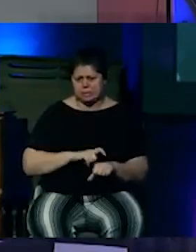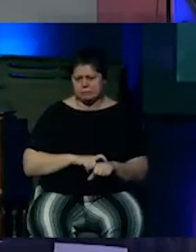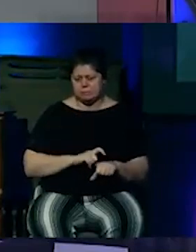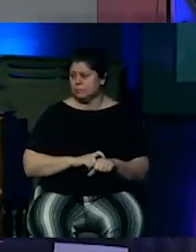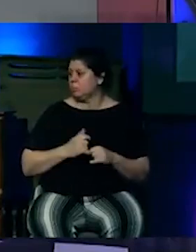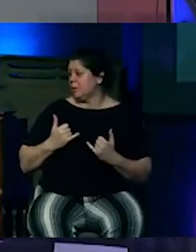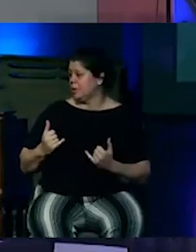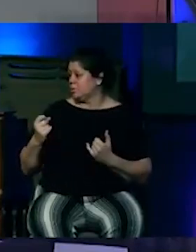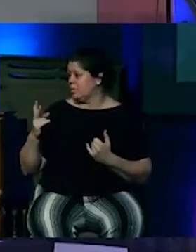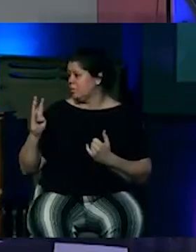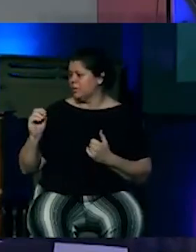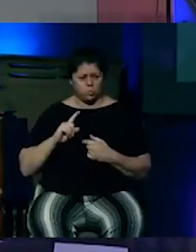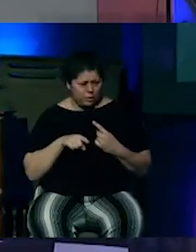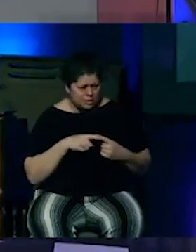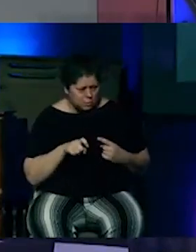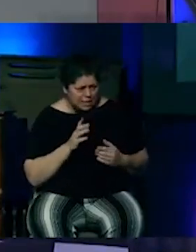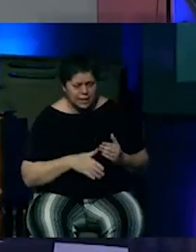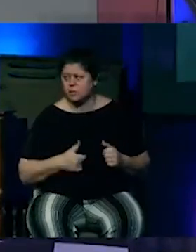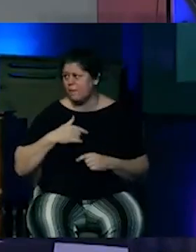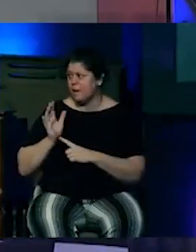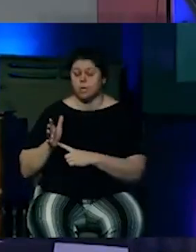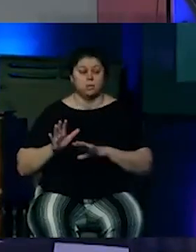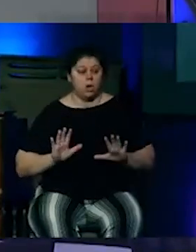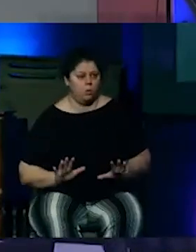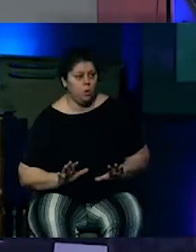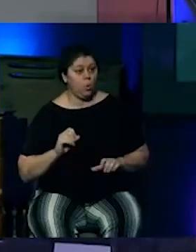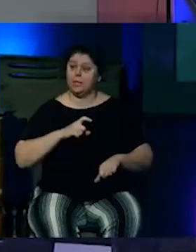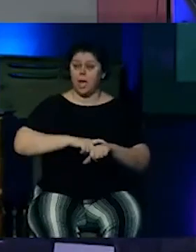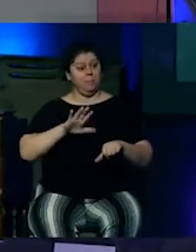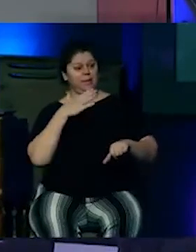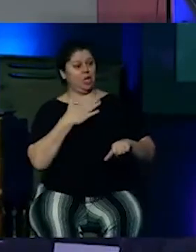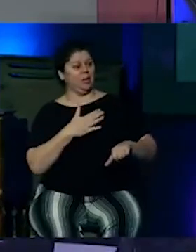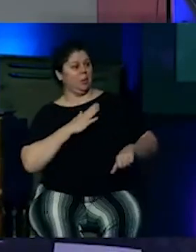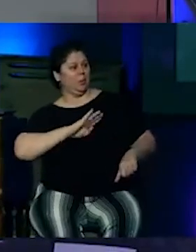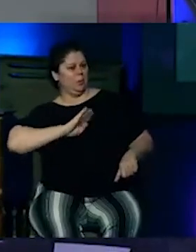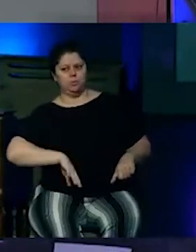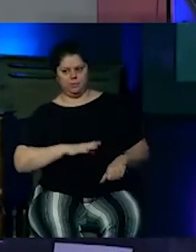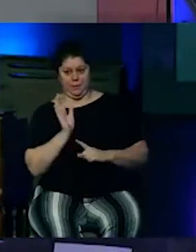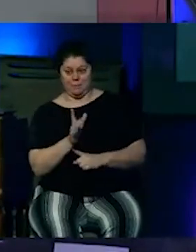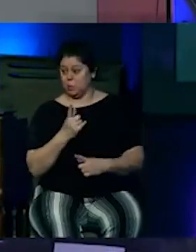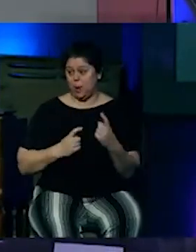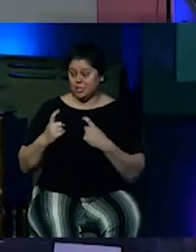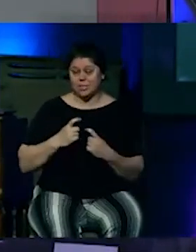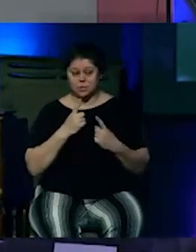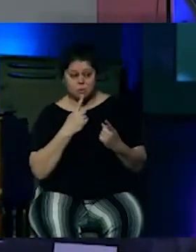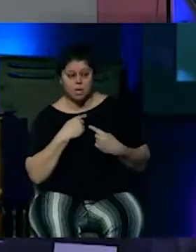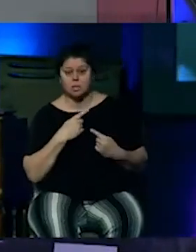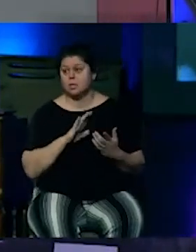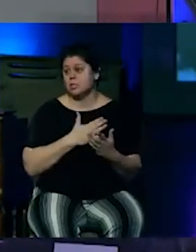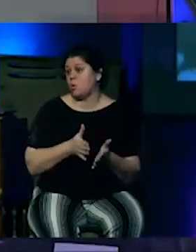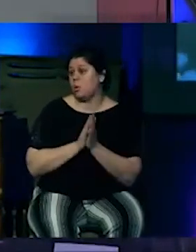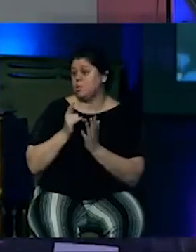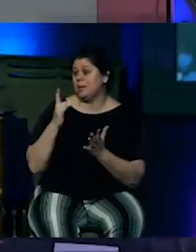What is this supposed to end? Oh my gosh. Okay, I timed that pretty well. Okay. Any questions, responses, any song requests? Anyone